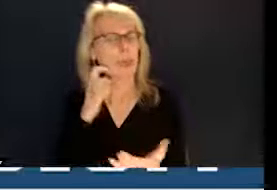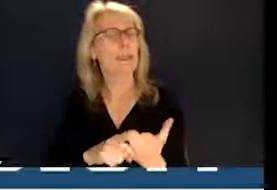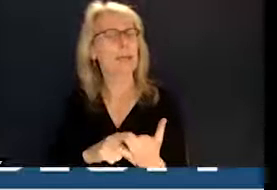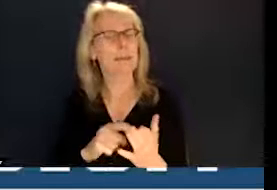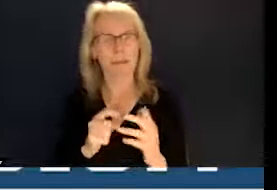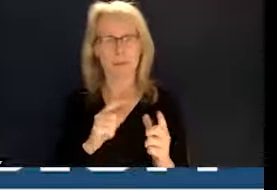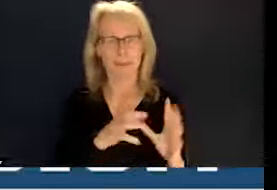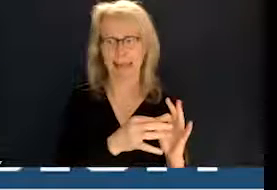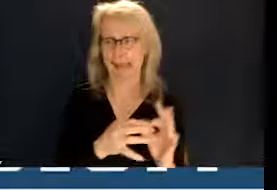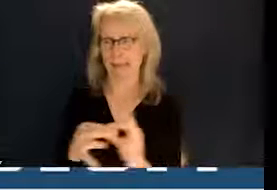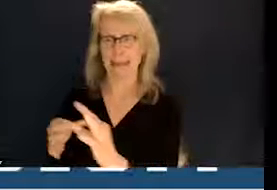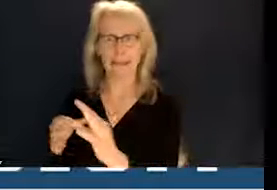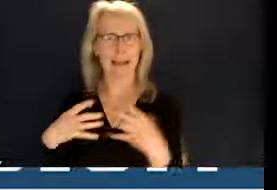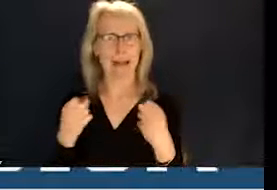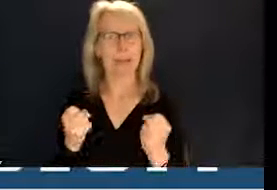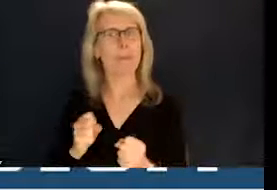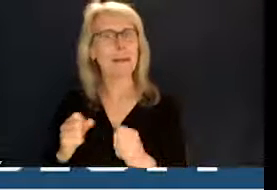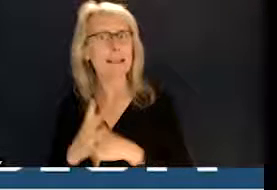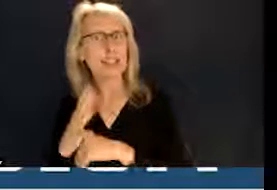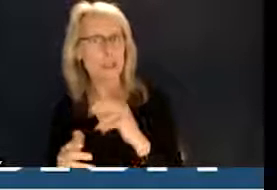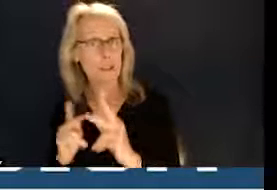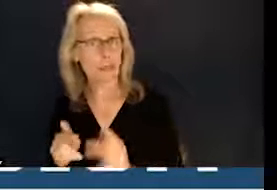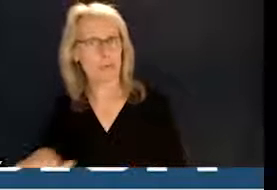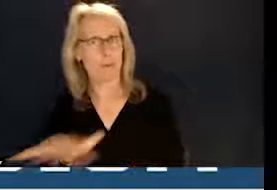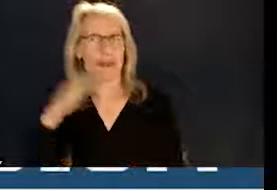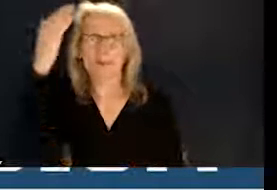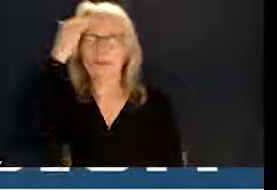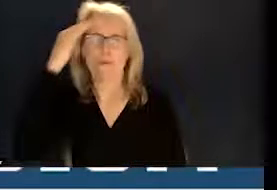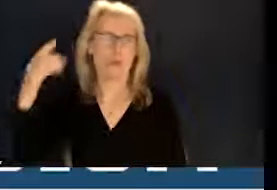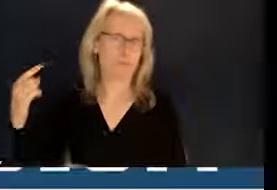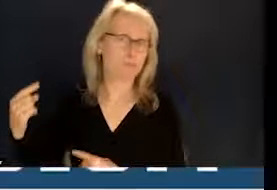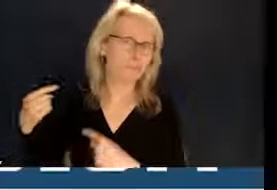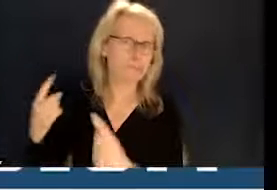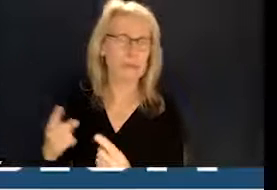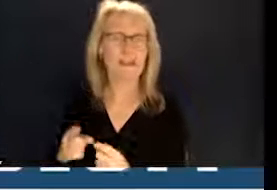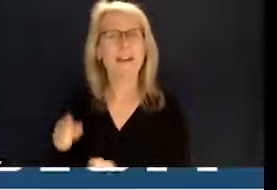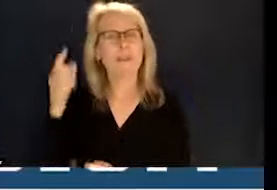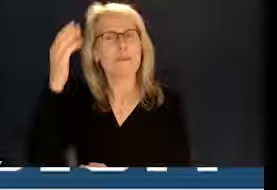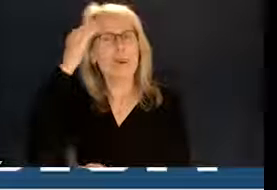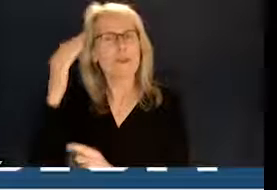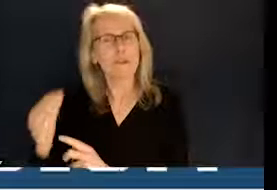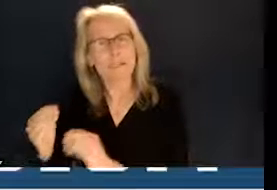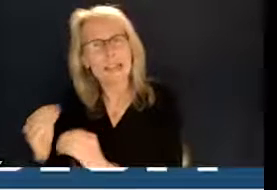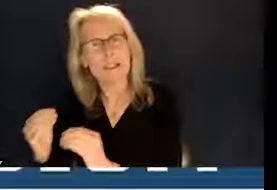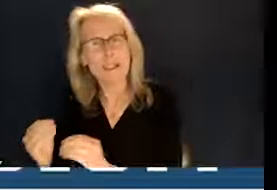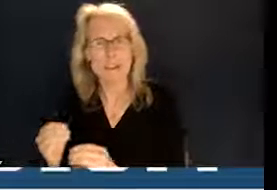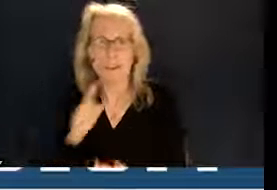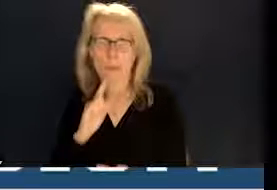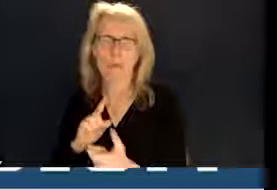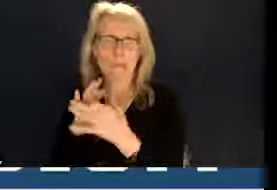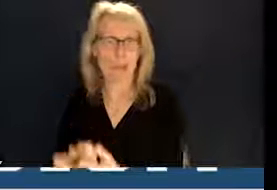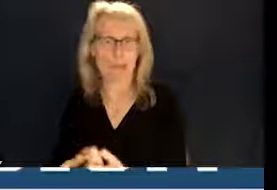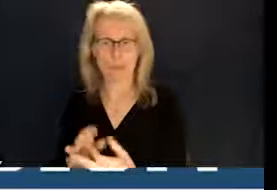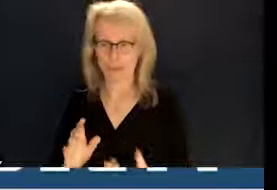is reflected in many Indigenous peoples' ways of knowing. These knowledges and practices are also rooted in the places where